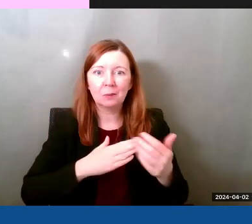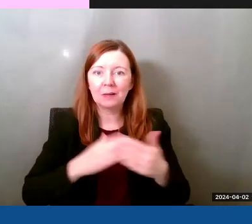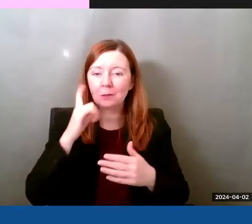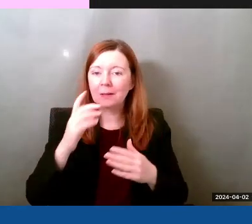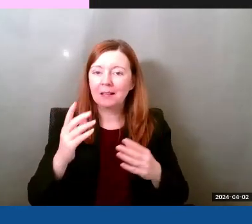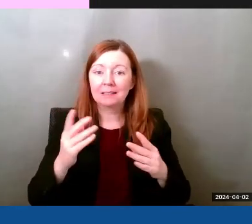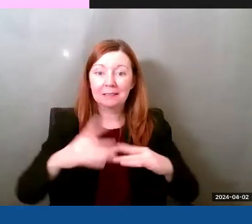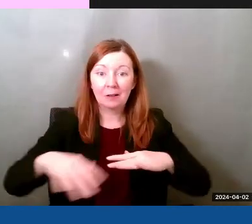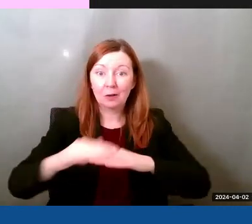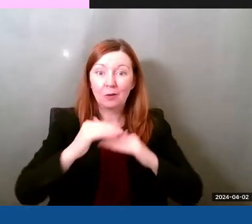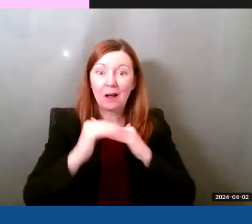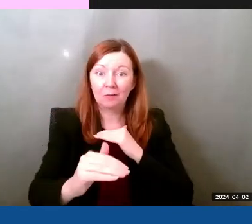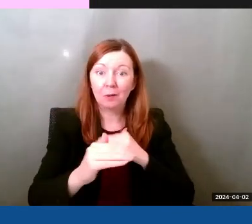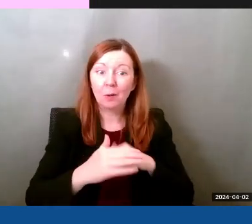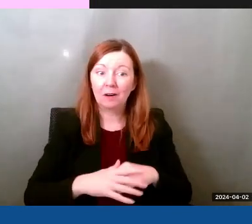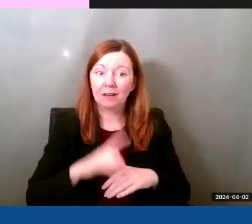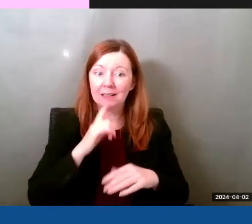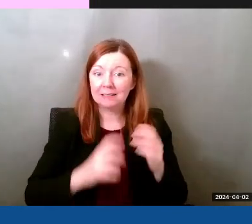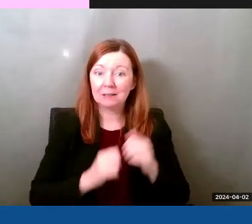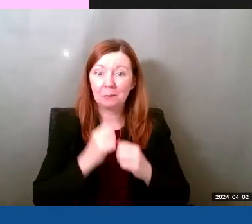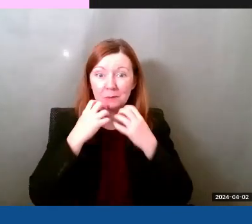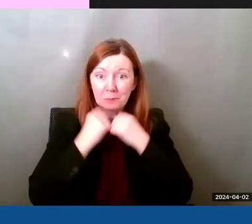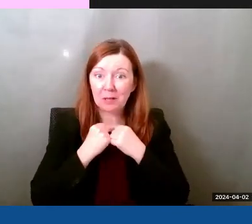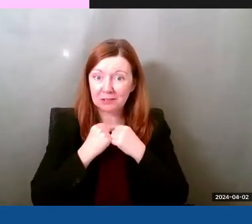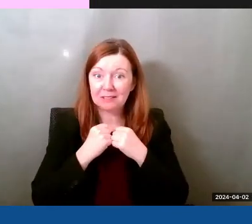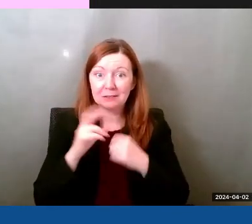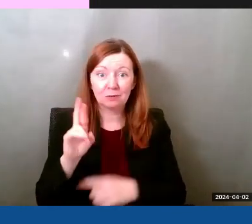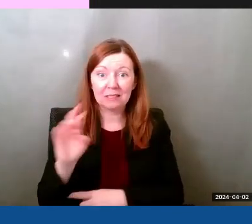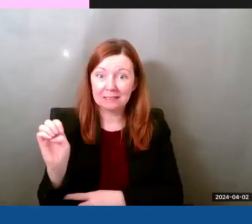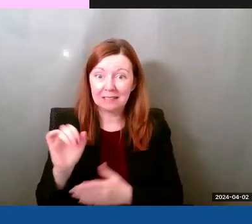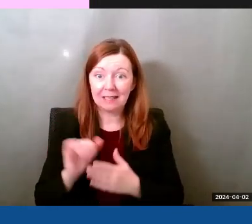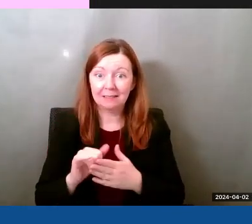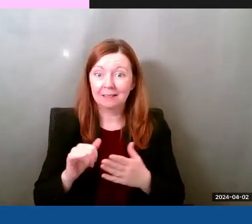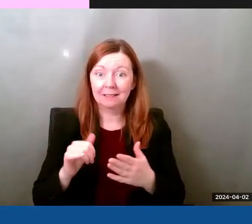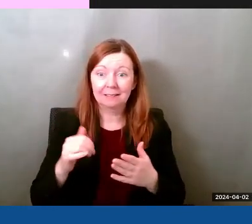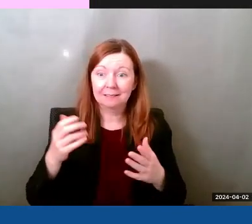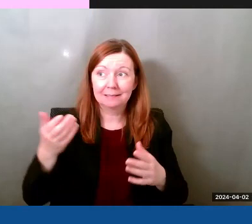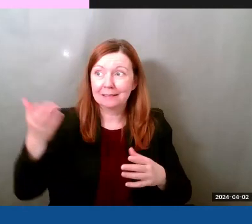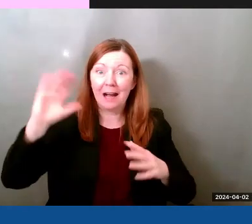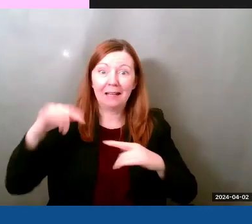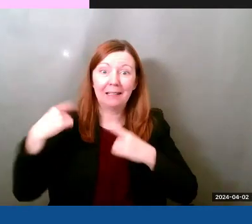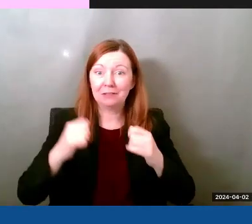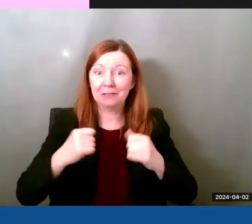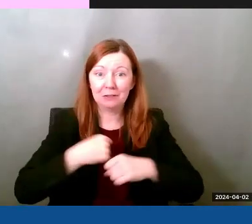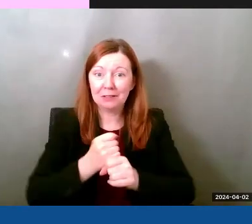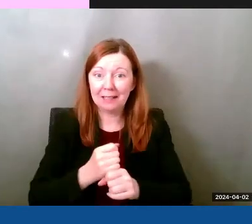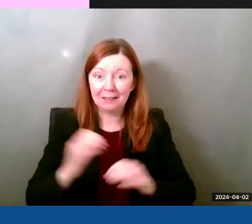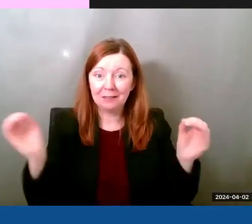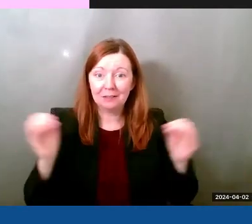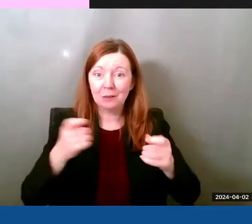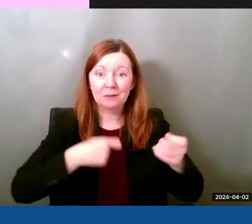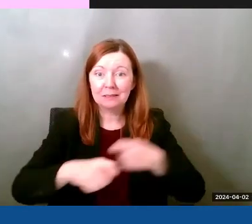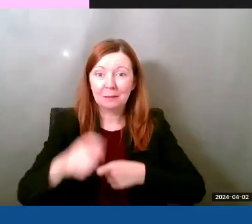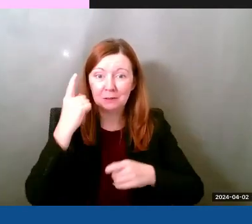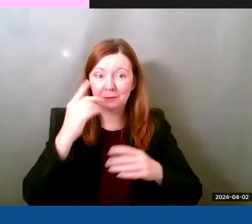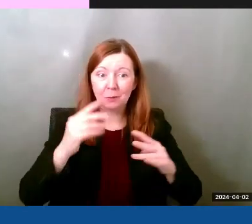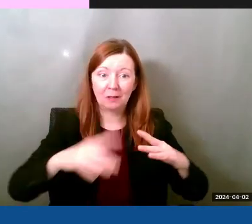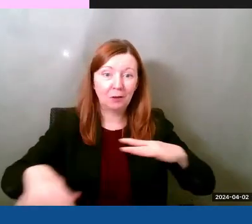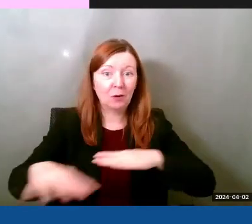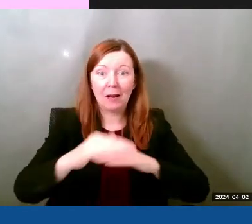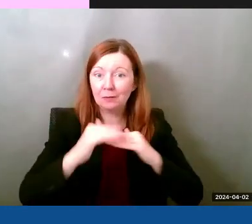the ground floor, you know, is the most precious real estate that God ever created. There's no substitute for ground